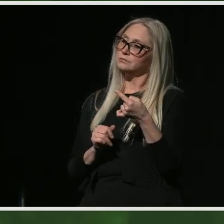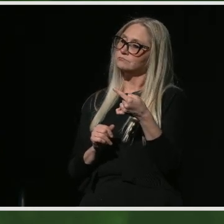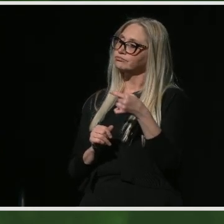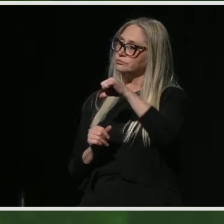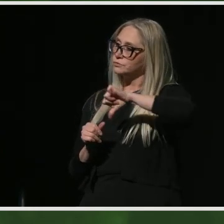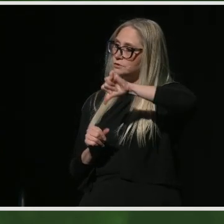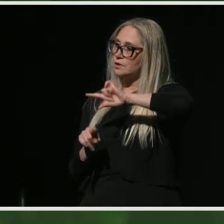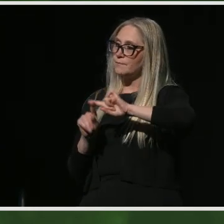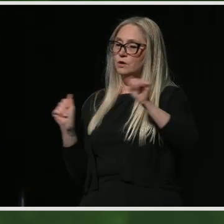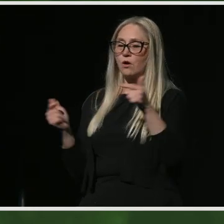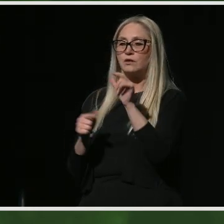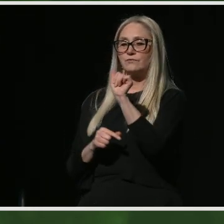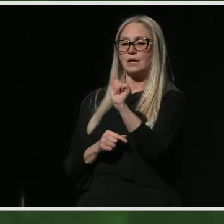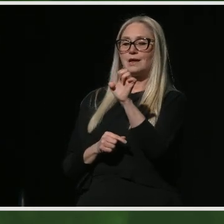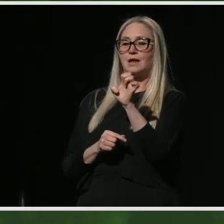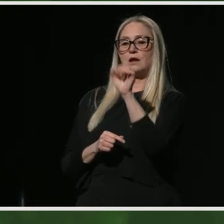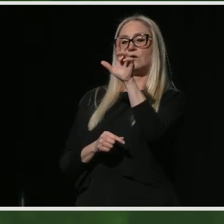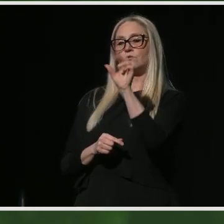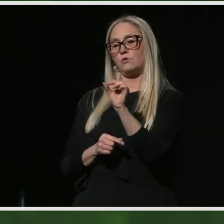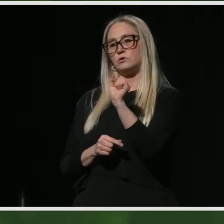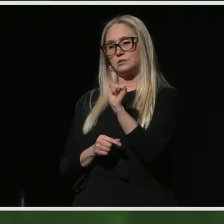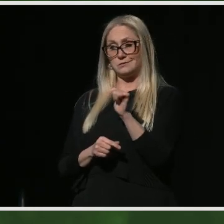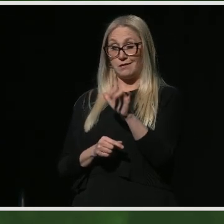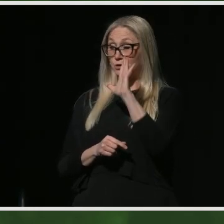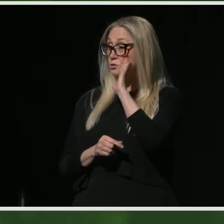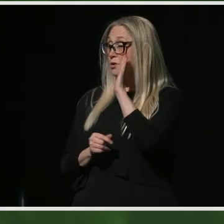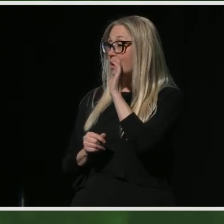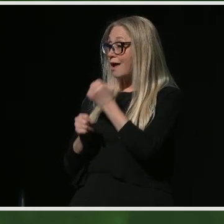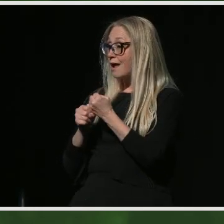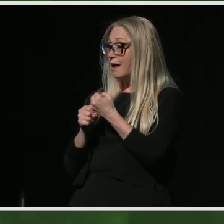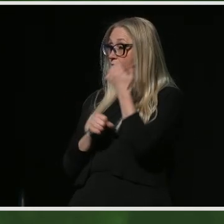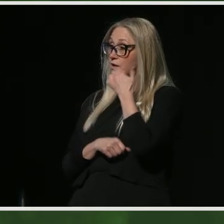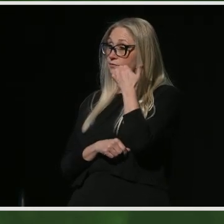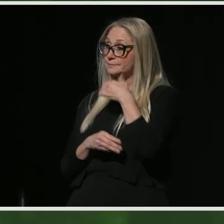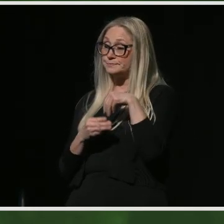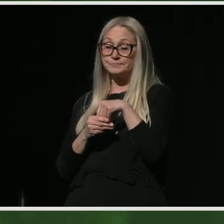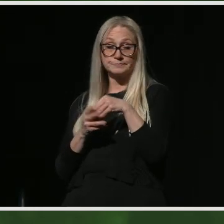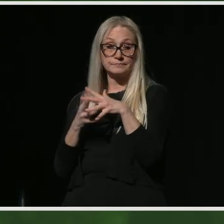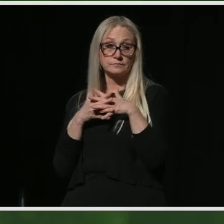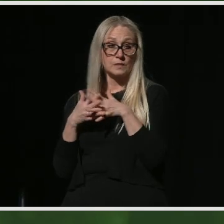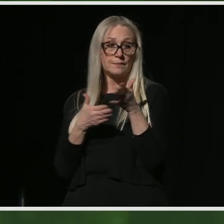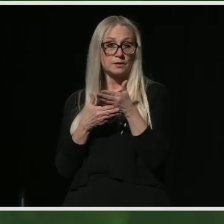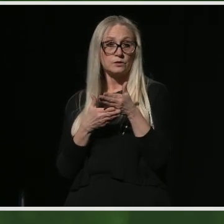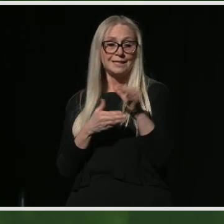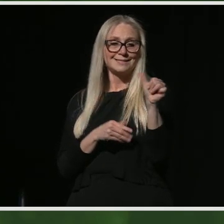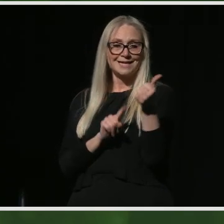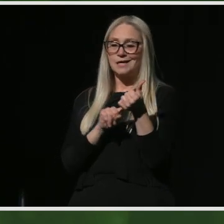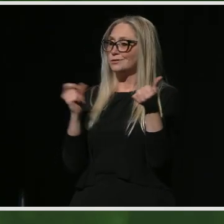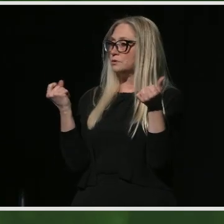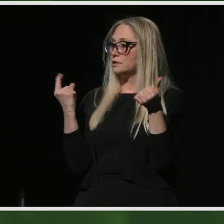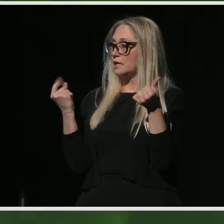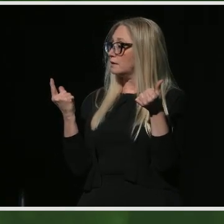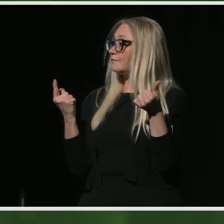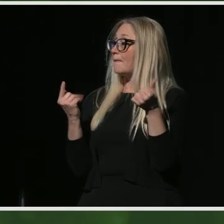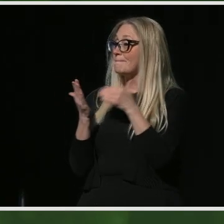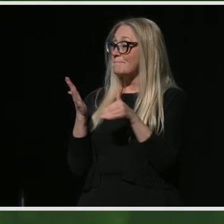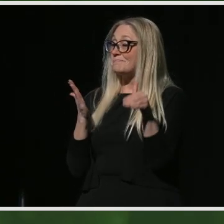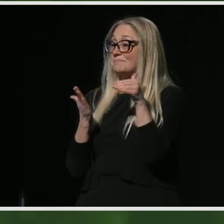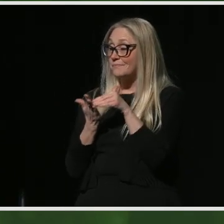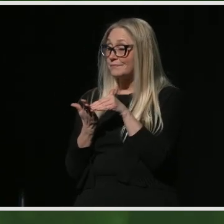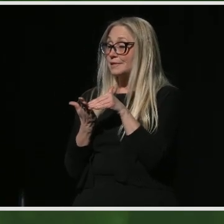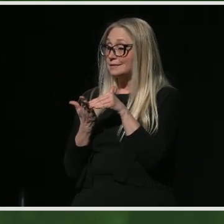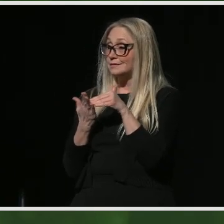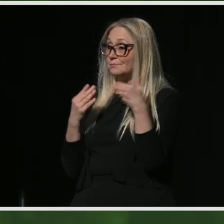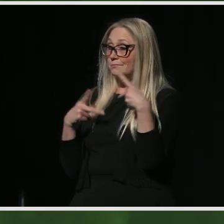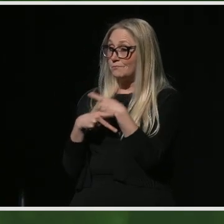of aerosol. Did you know that every single day in America, between 10 and 11 million aerosol products are